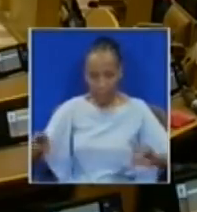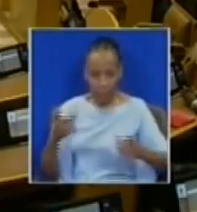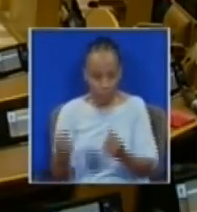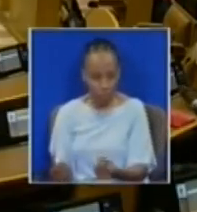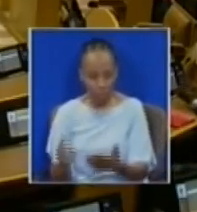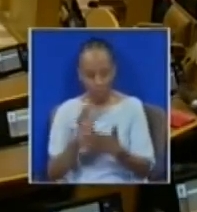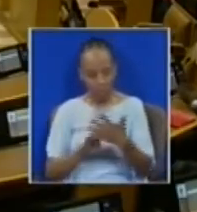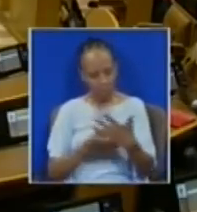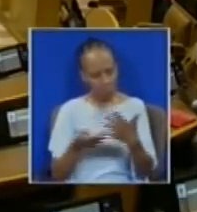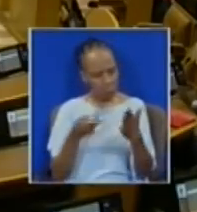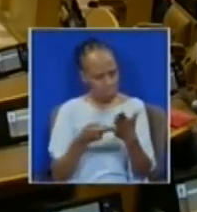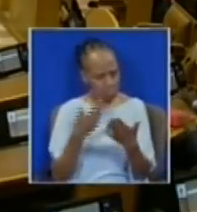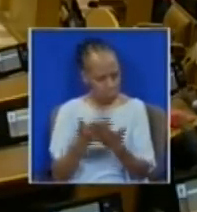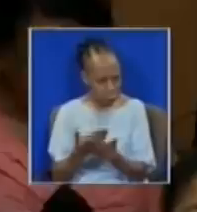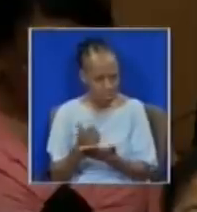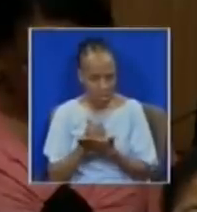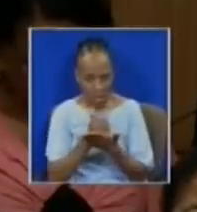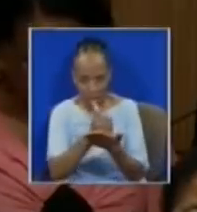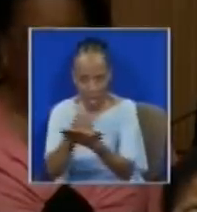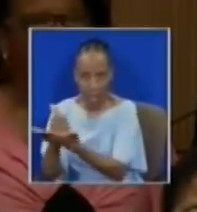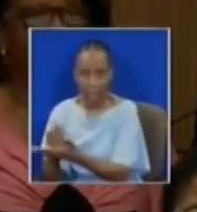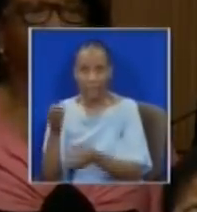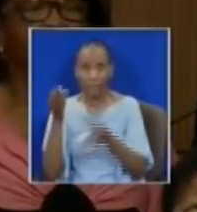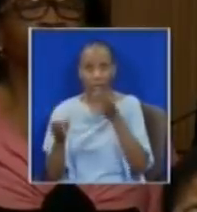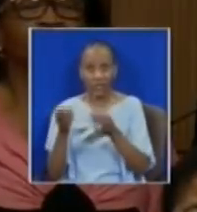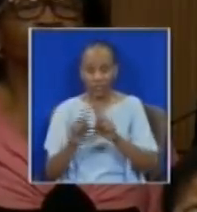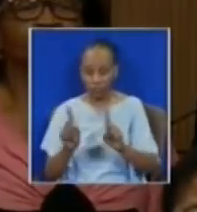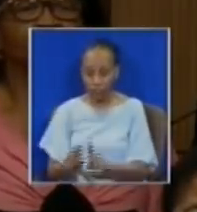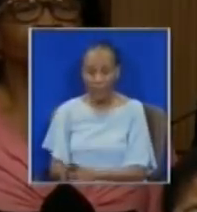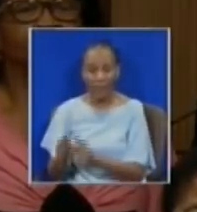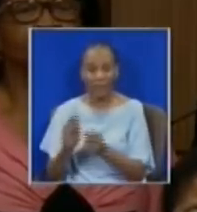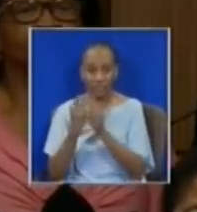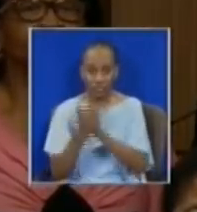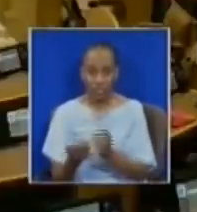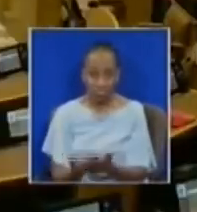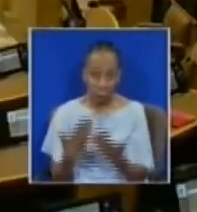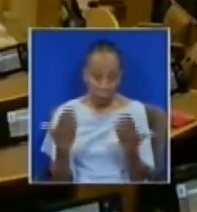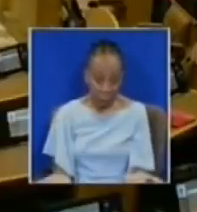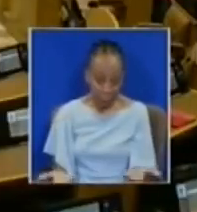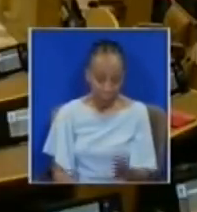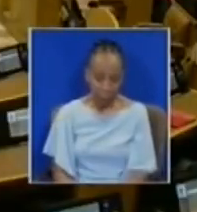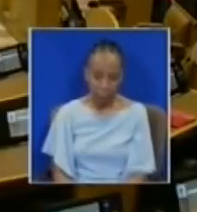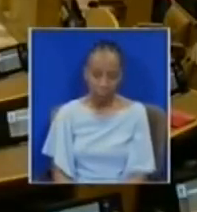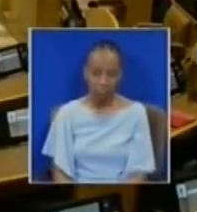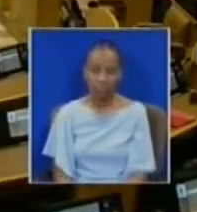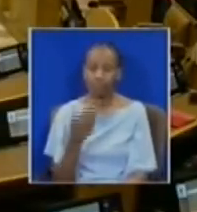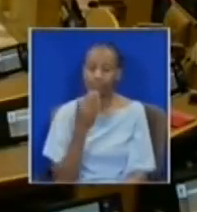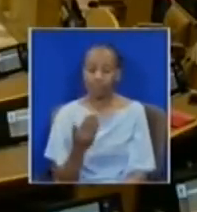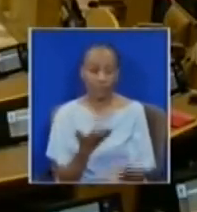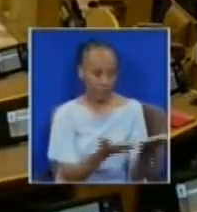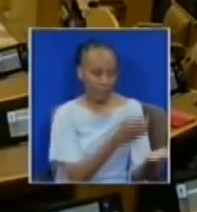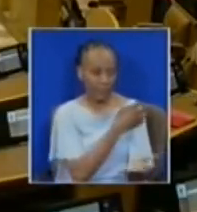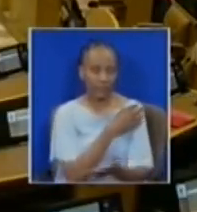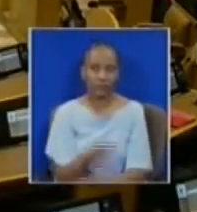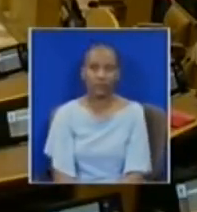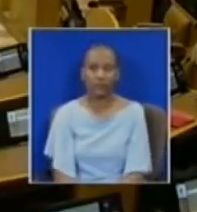the finance cluster. And every week then we have a different cluster answering questions. And we have serial offenders that